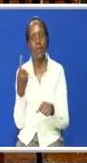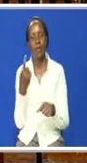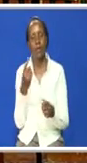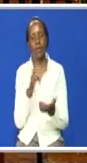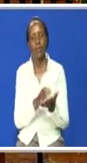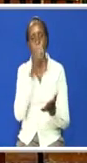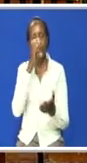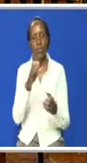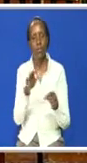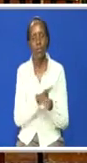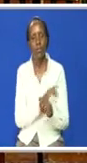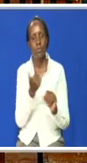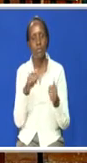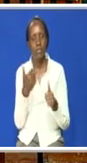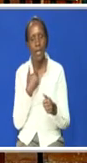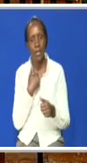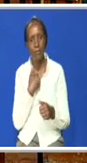have?